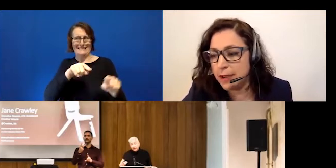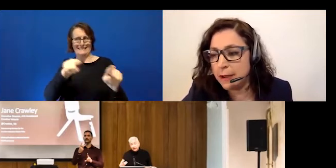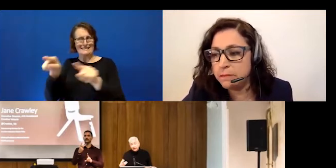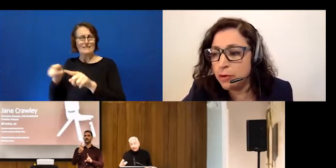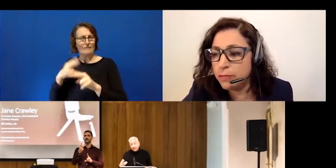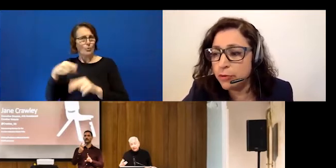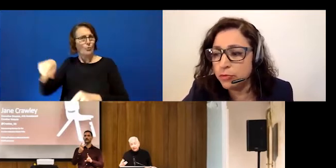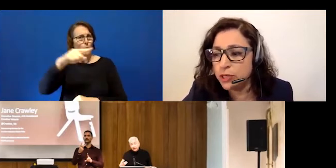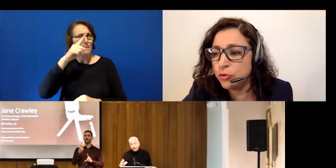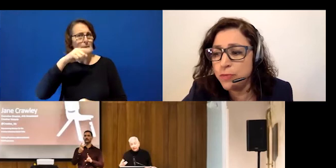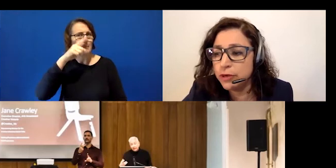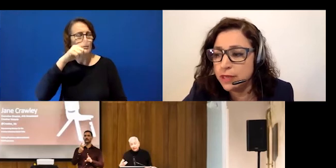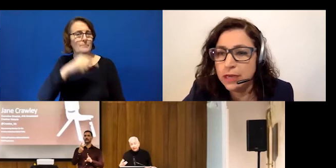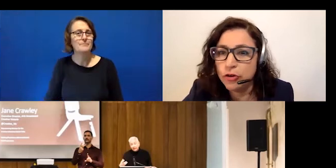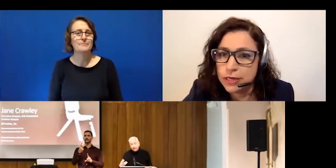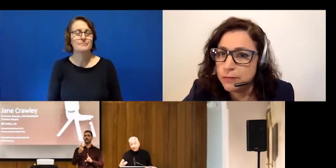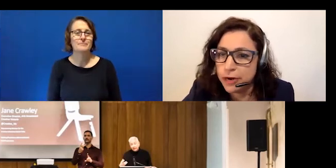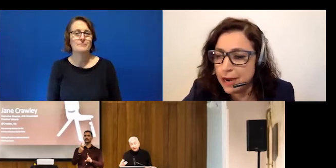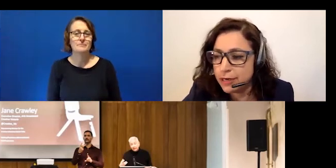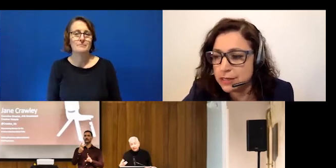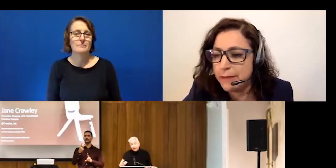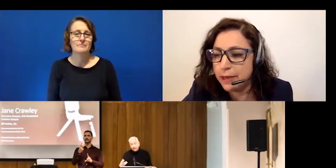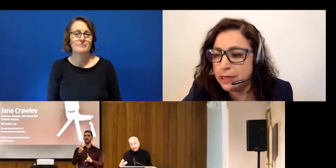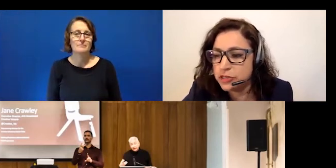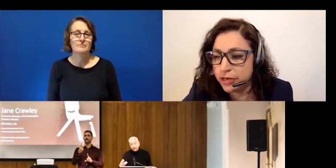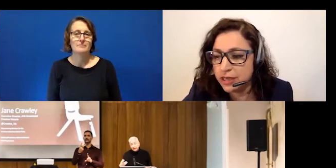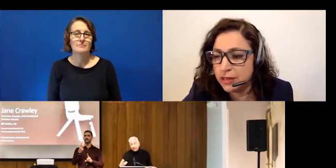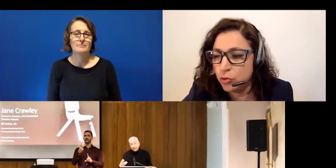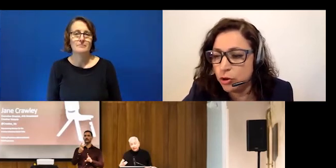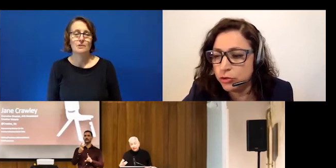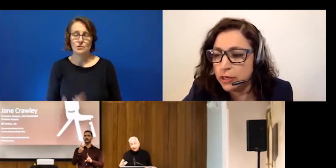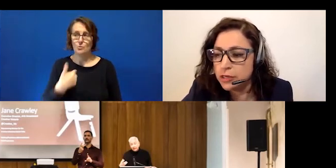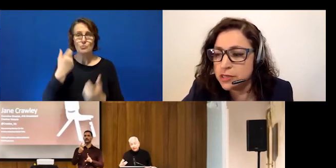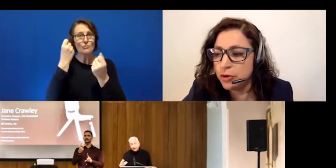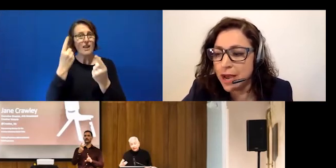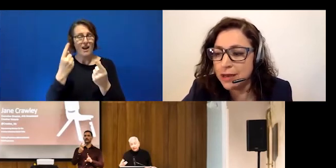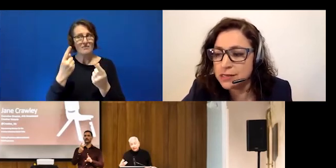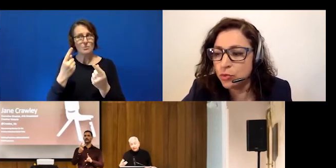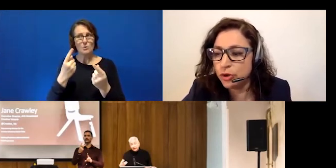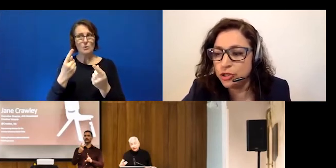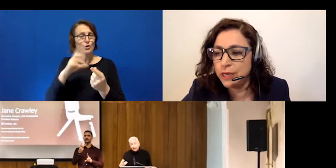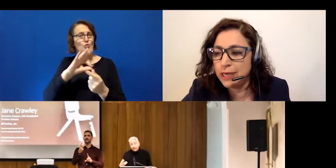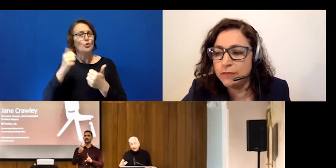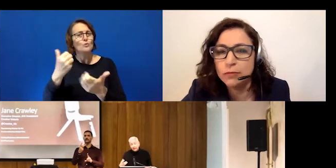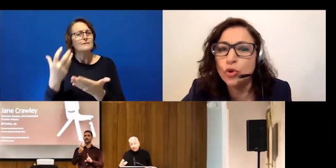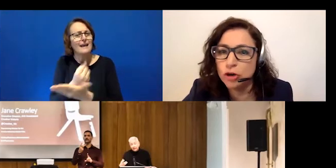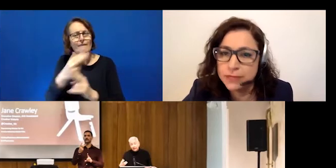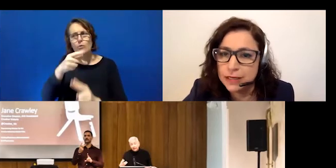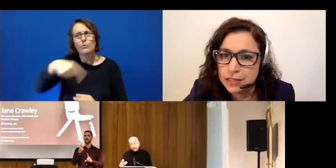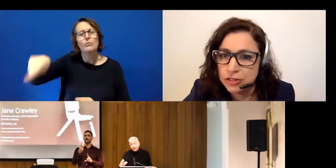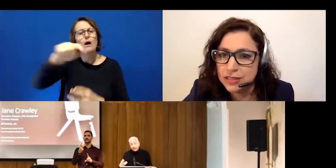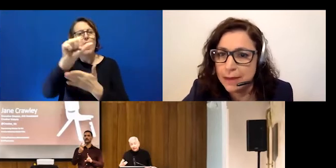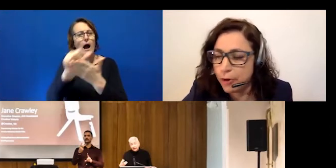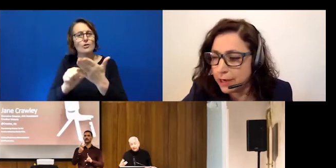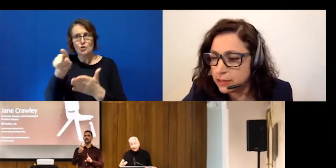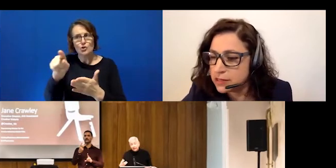artists. Mirrored the increase in precarious labour in Australia and the world. So artists were doing even more jobs in